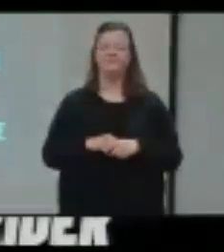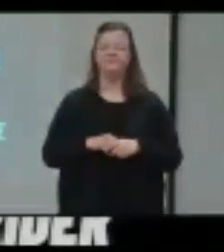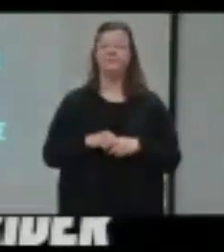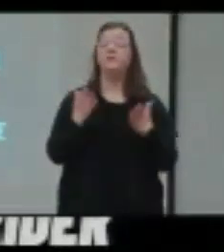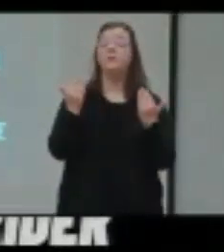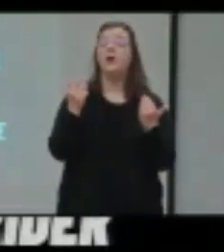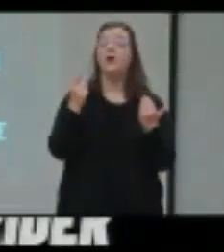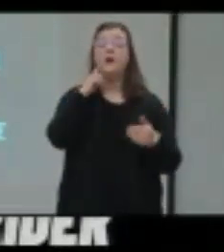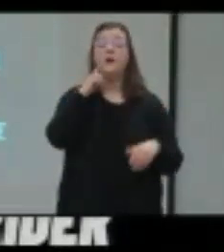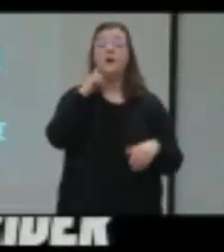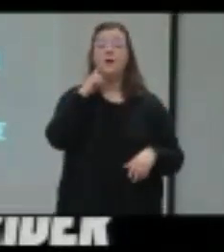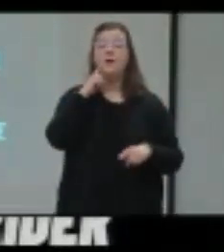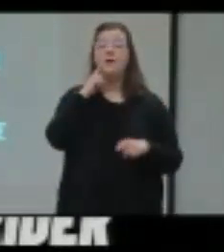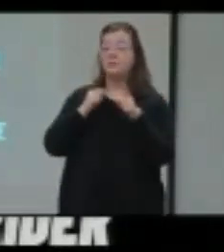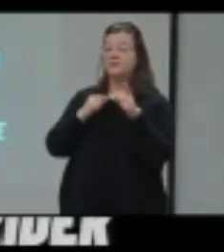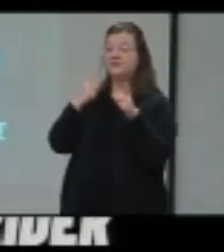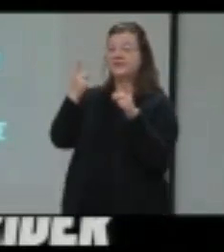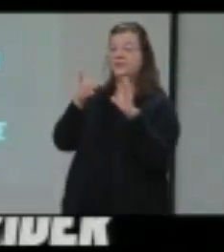Huh?